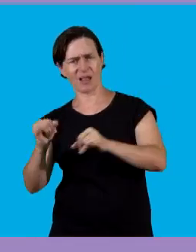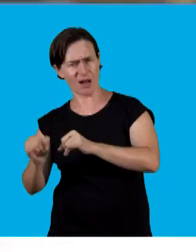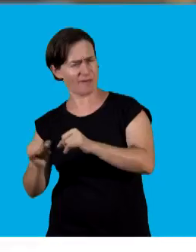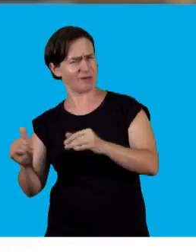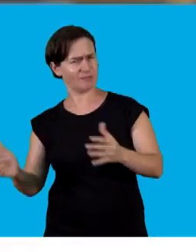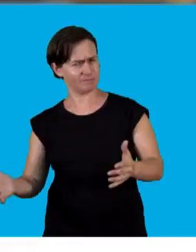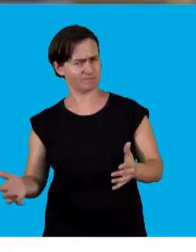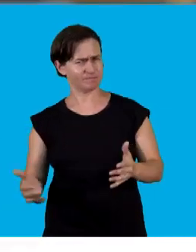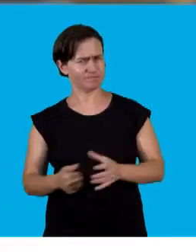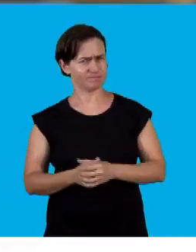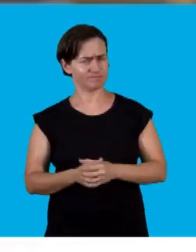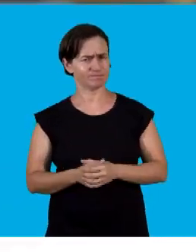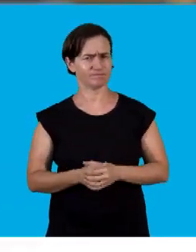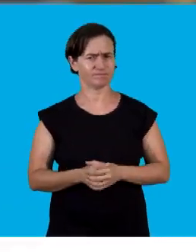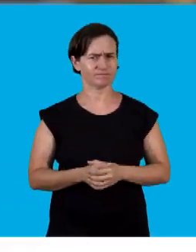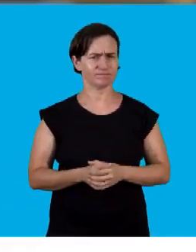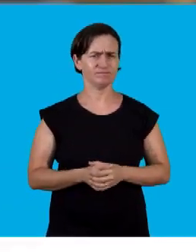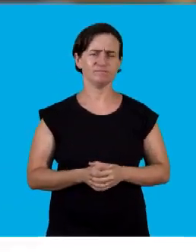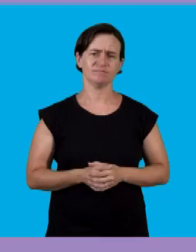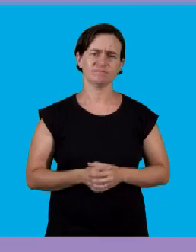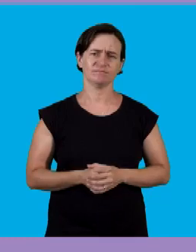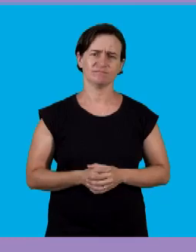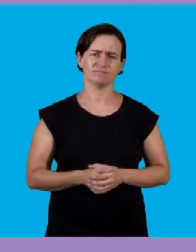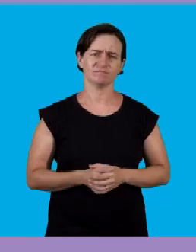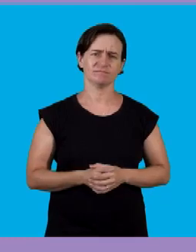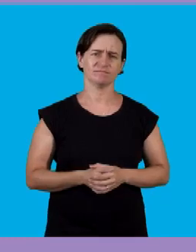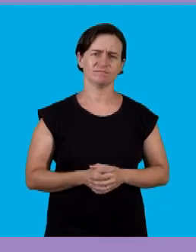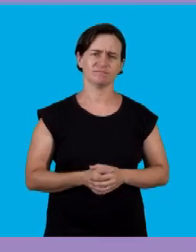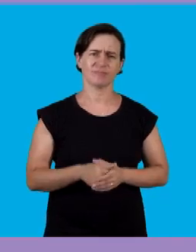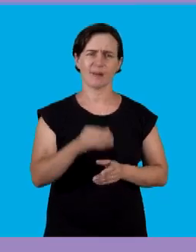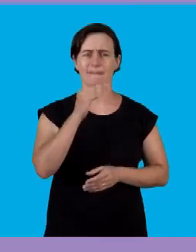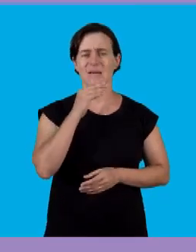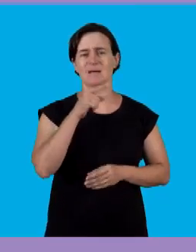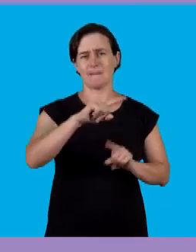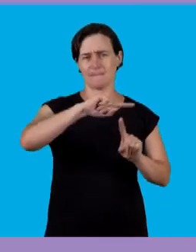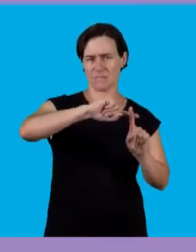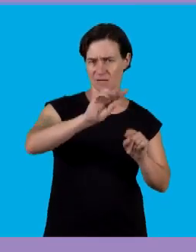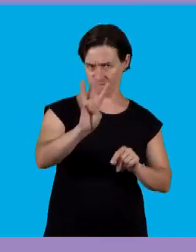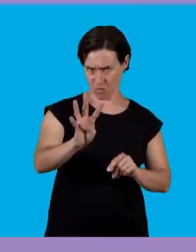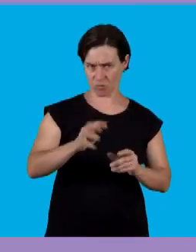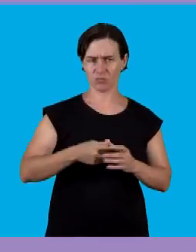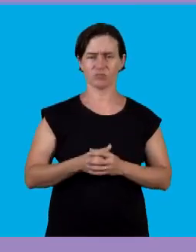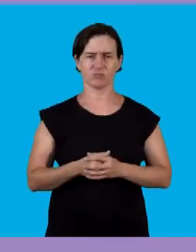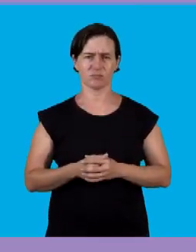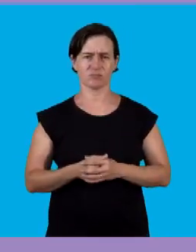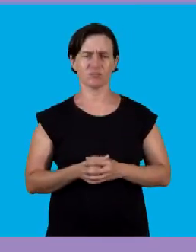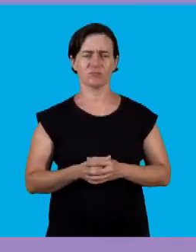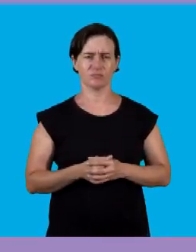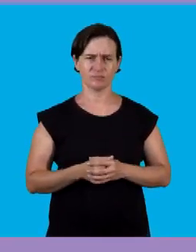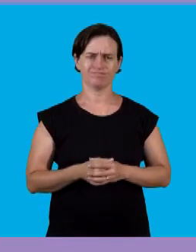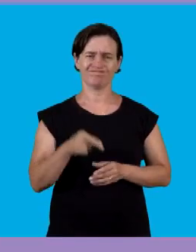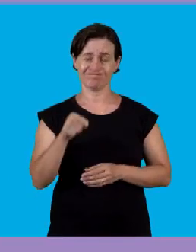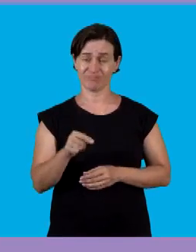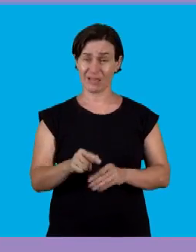constant ratio between them. So between the 3 and the 7, there is a 4 that